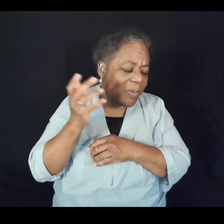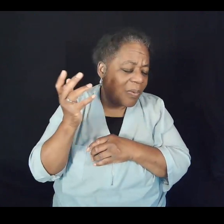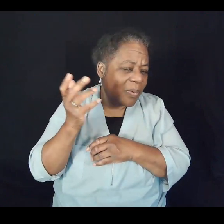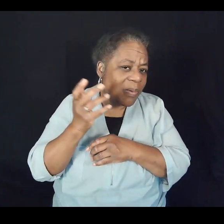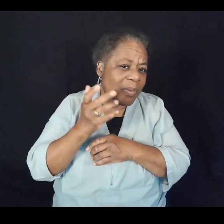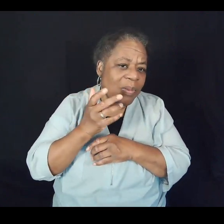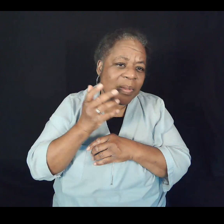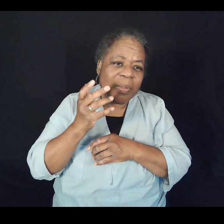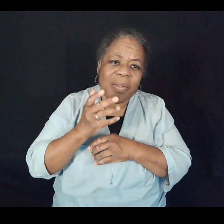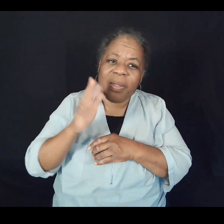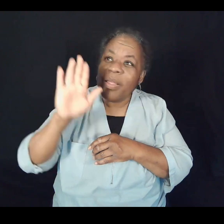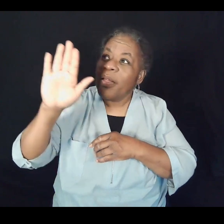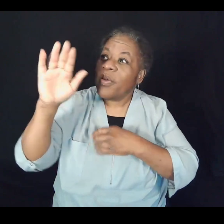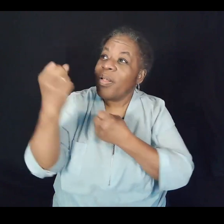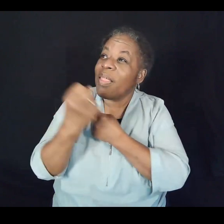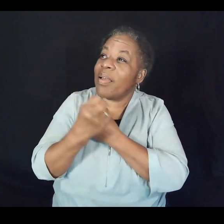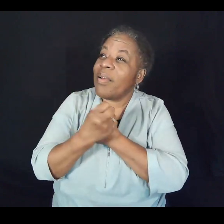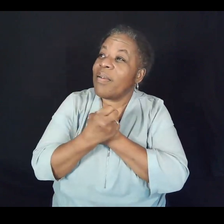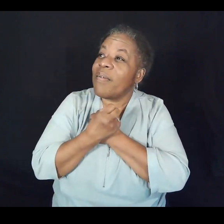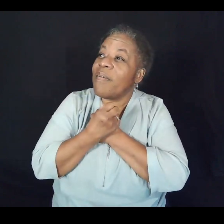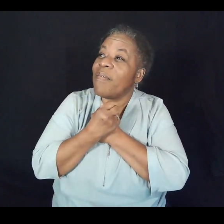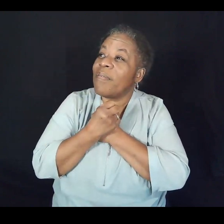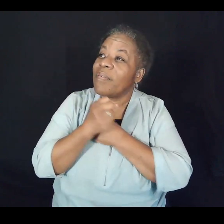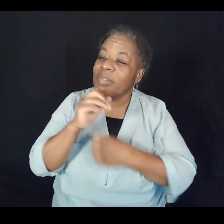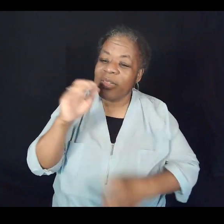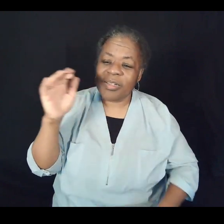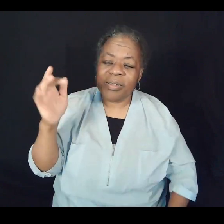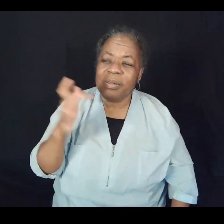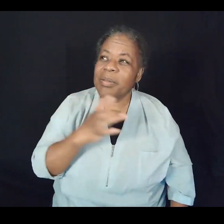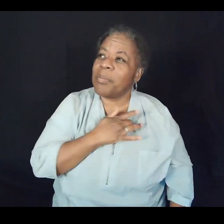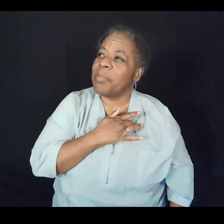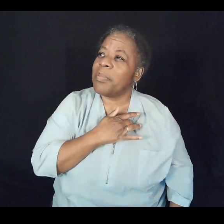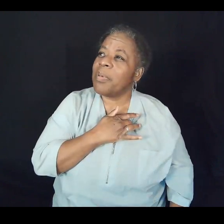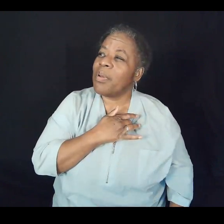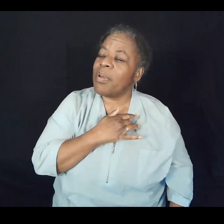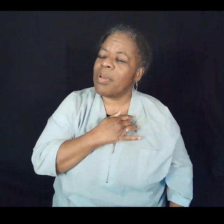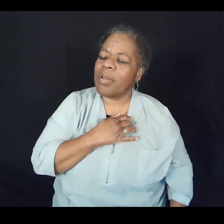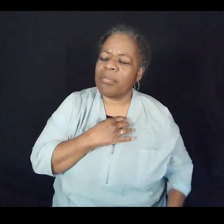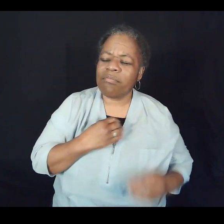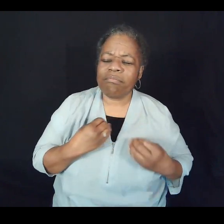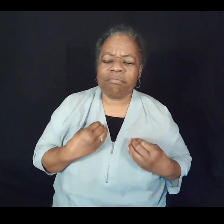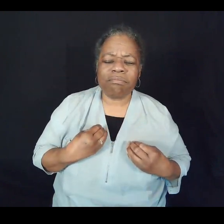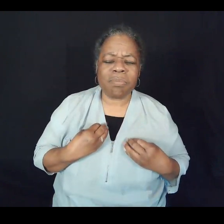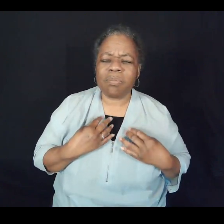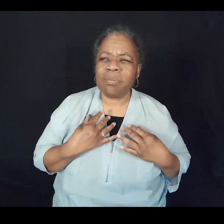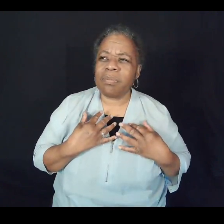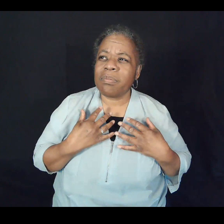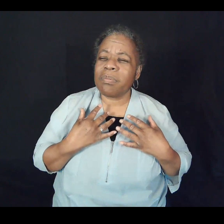I've never known a love like yours.